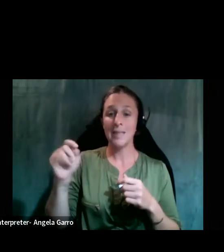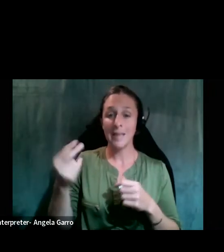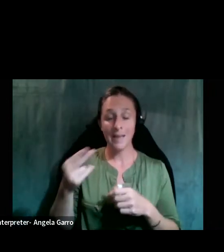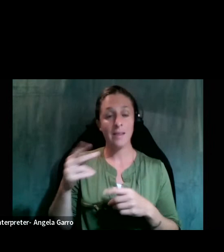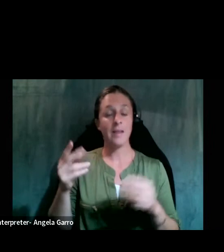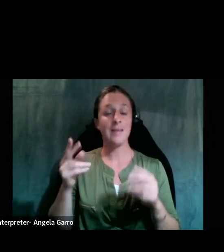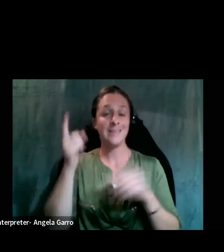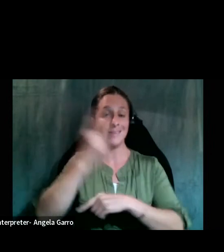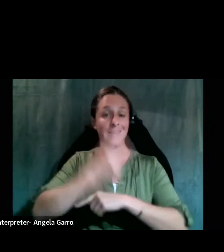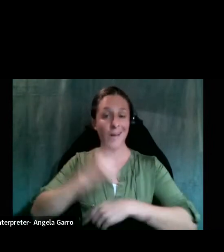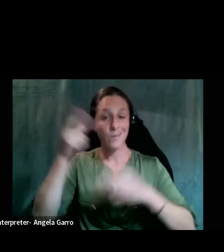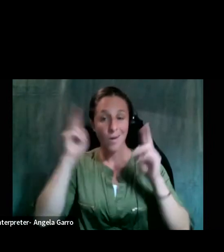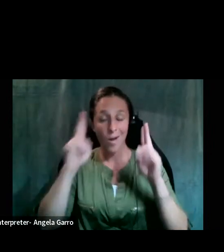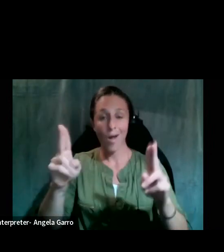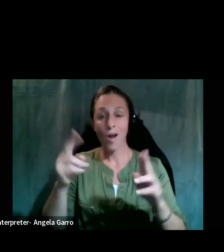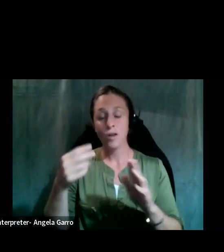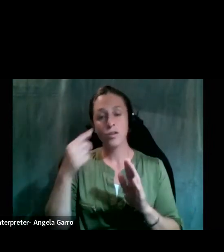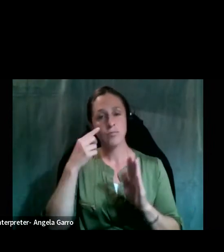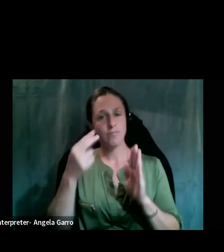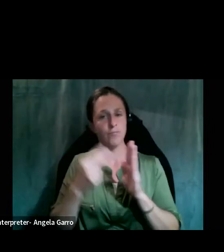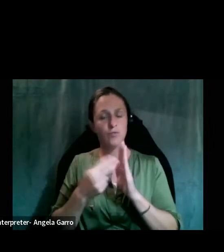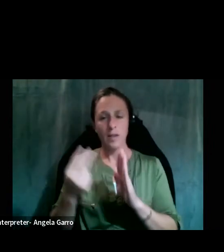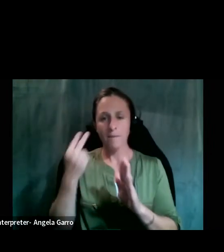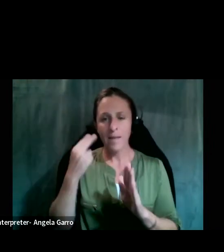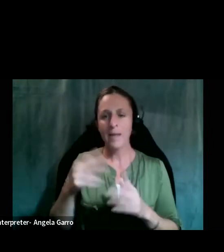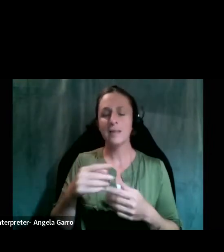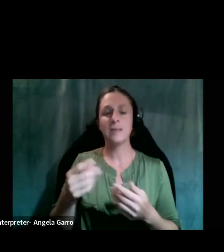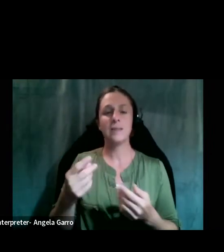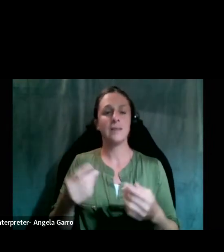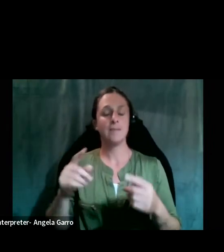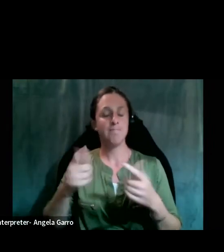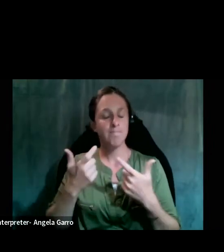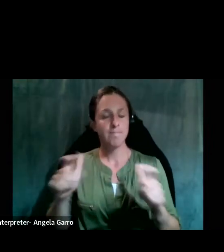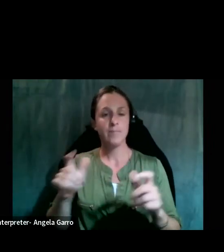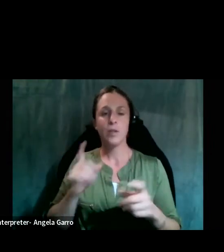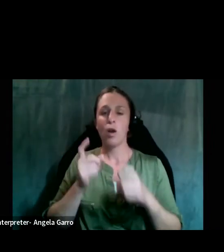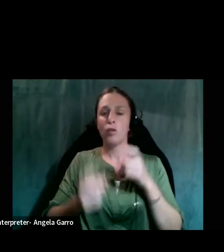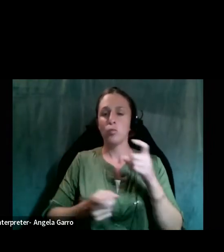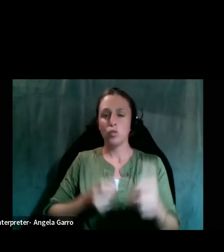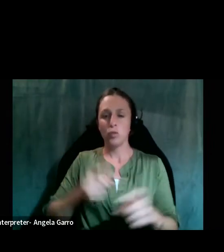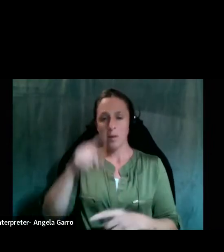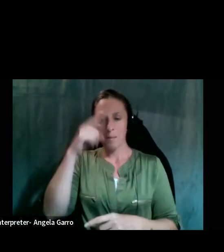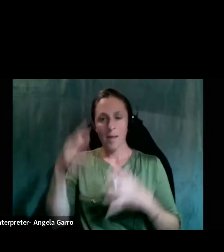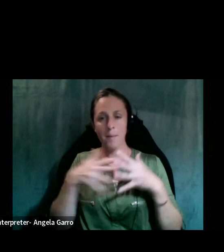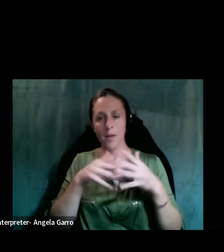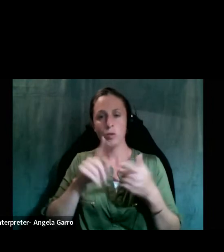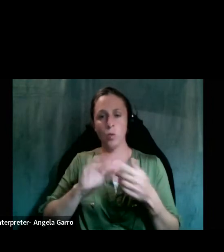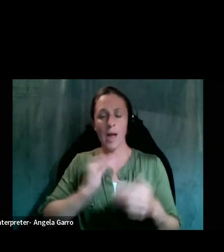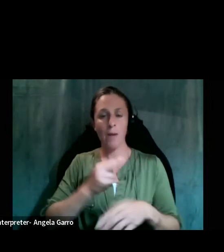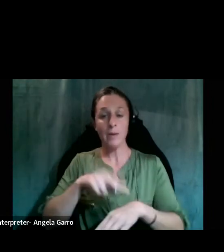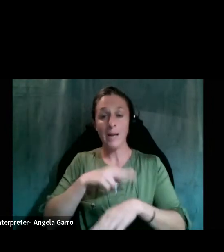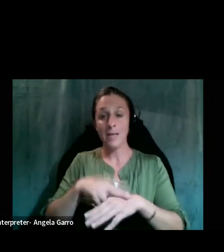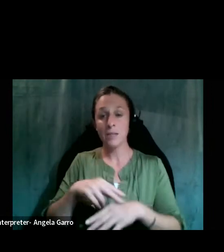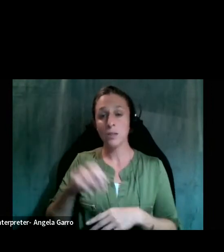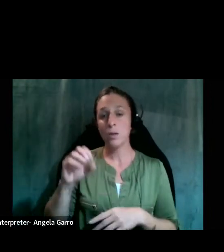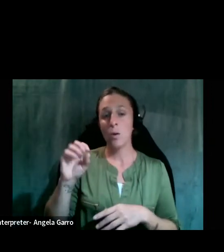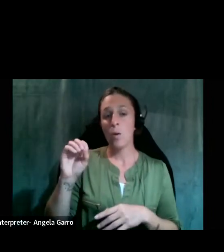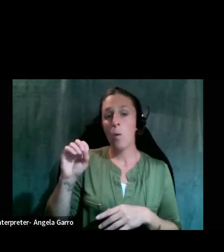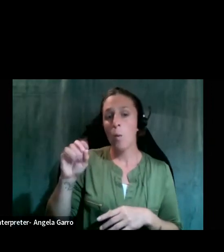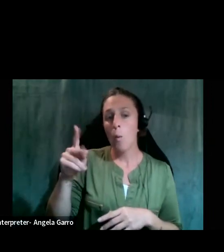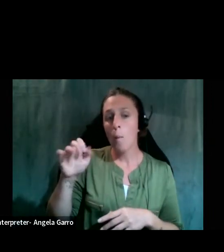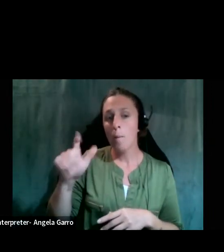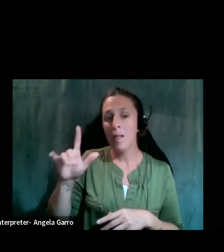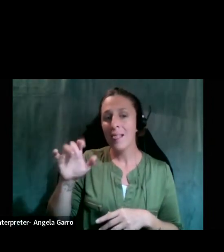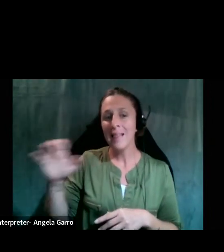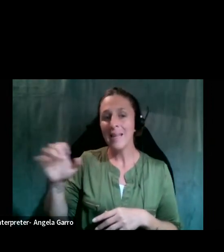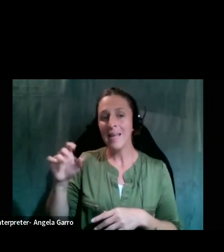and reflect on the significant contributions of Black Americans to our nation. Whereas Opal Lee, the